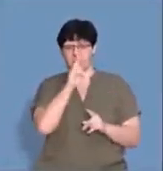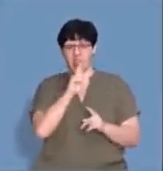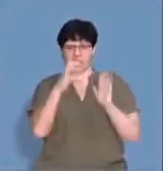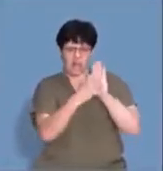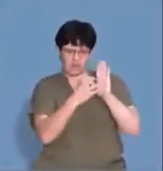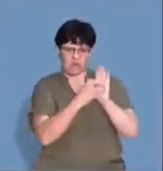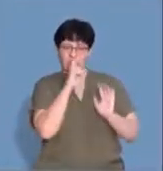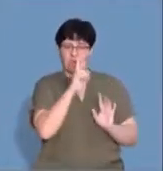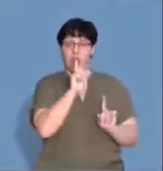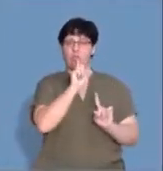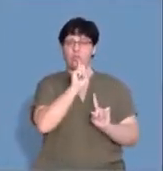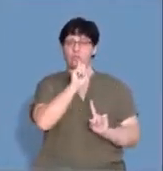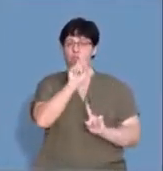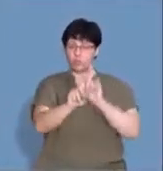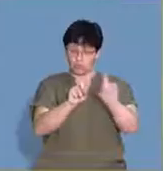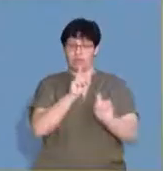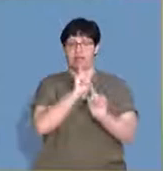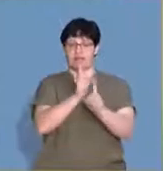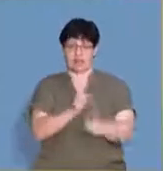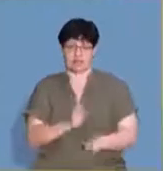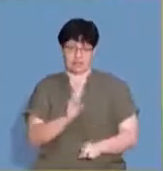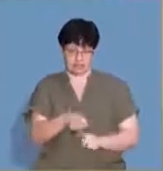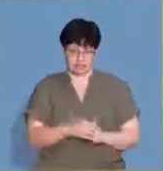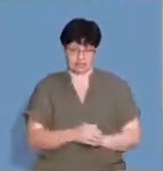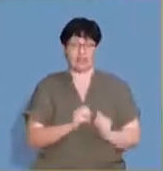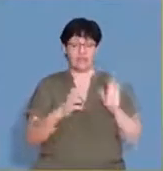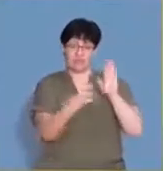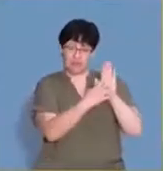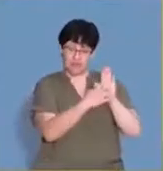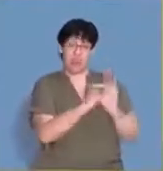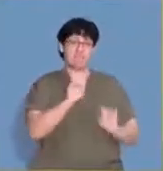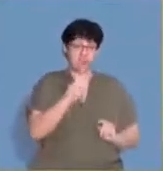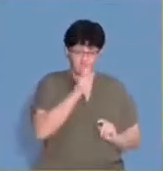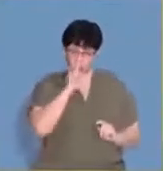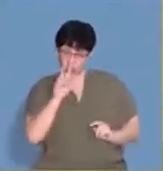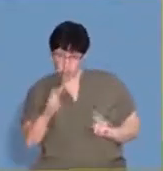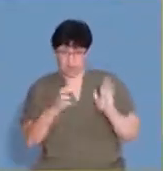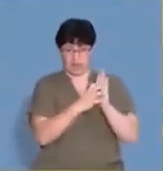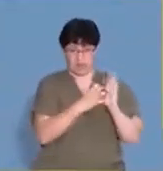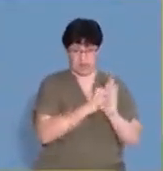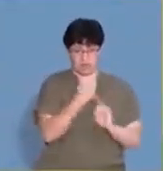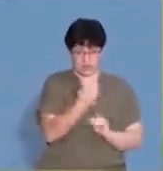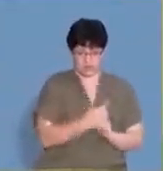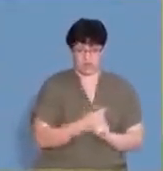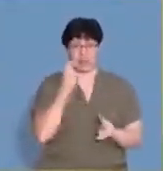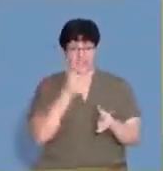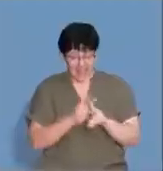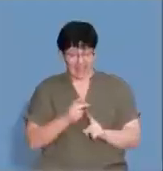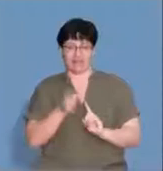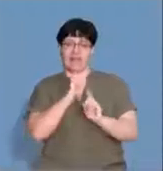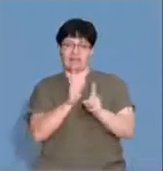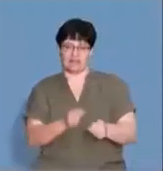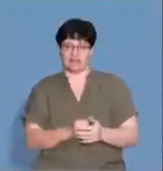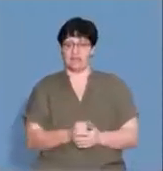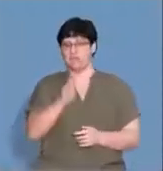the questions that follow. Once again, as I said, when you've got a diagram, study the diagram first and then go on to the question. So